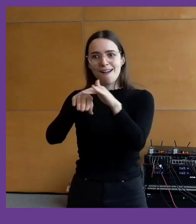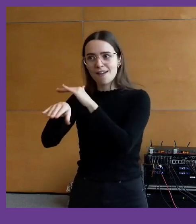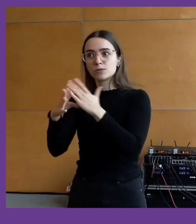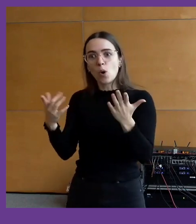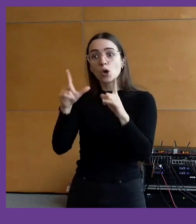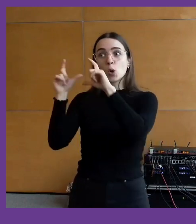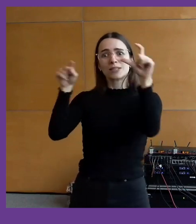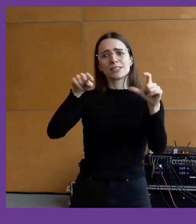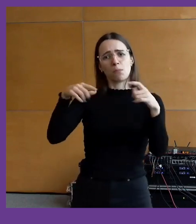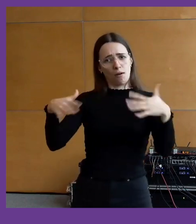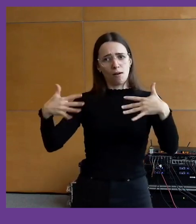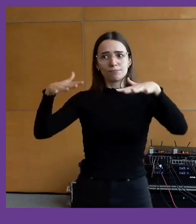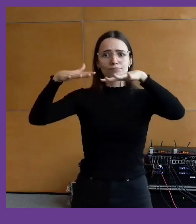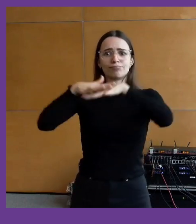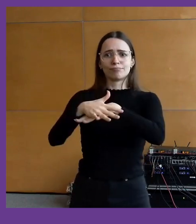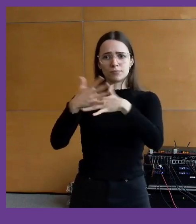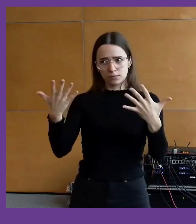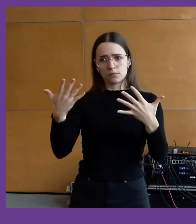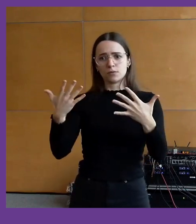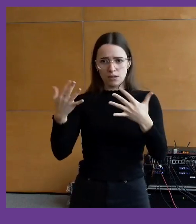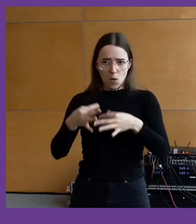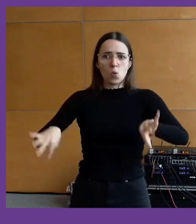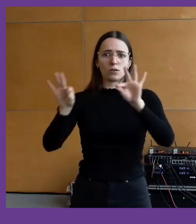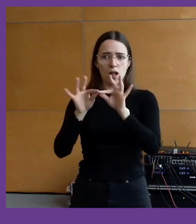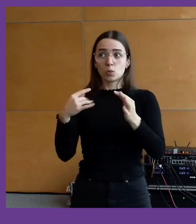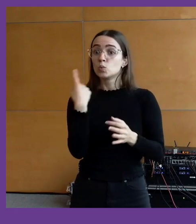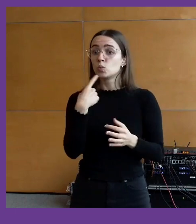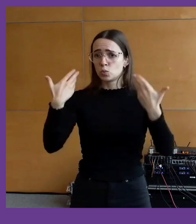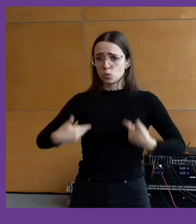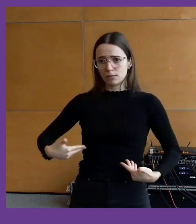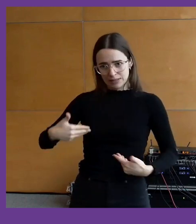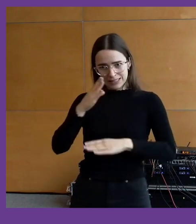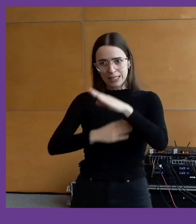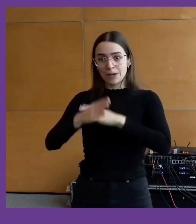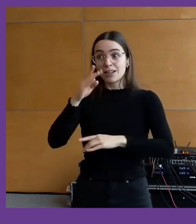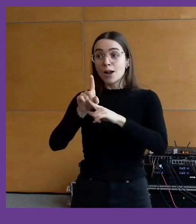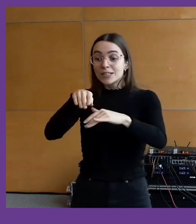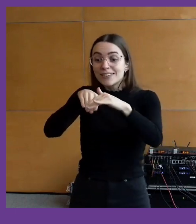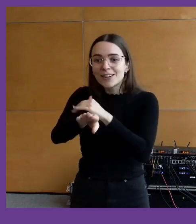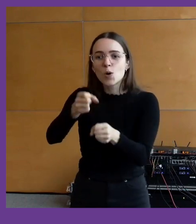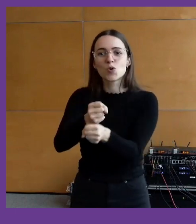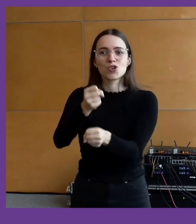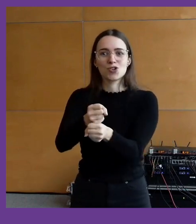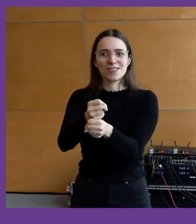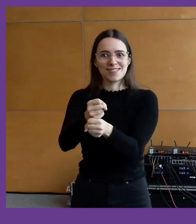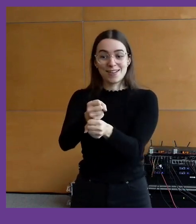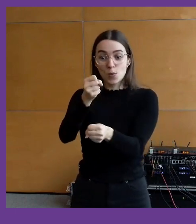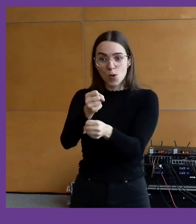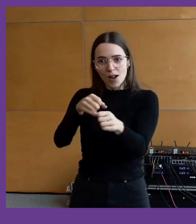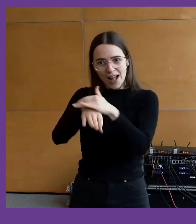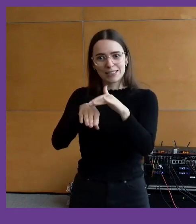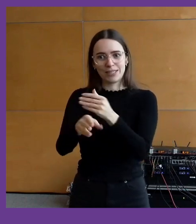for example, in terms of employment. The strategy on the rights of persons